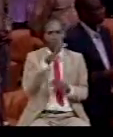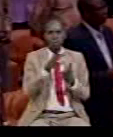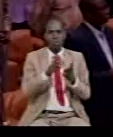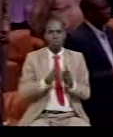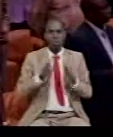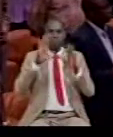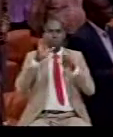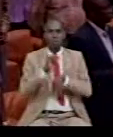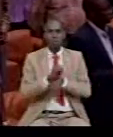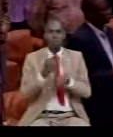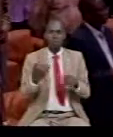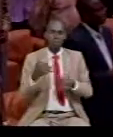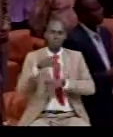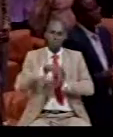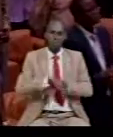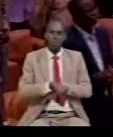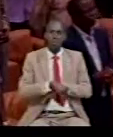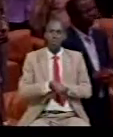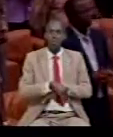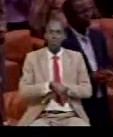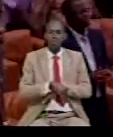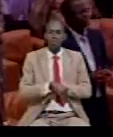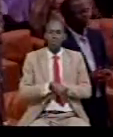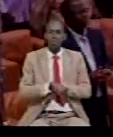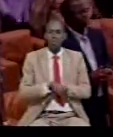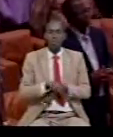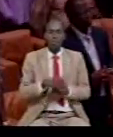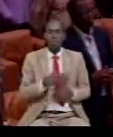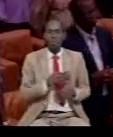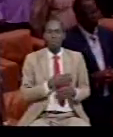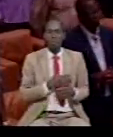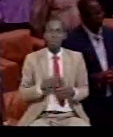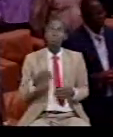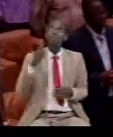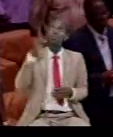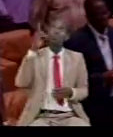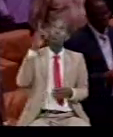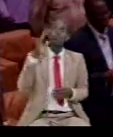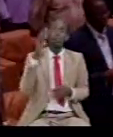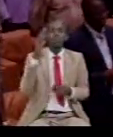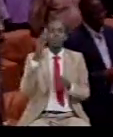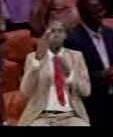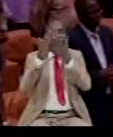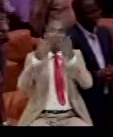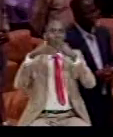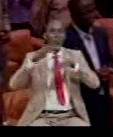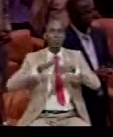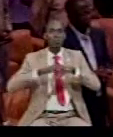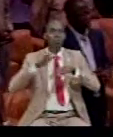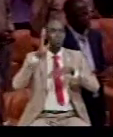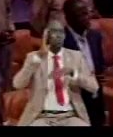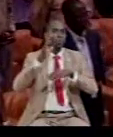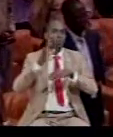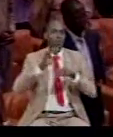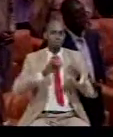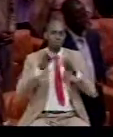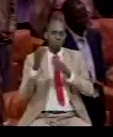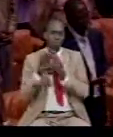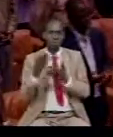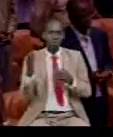desire will be touched, and the God of heaven will do something in your life.